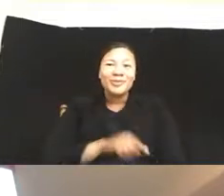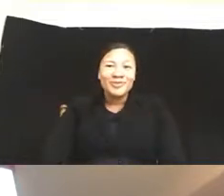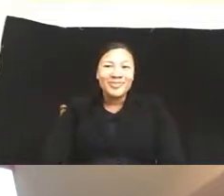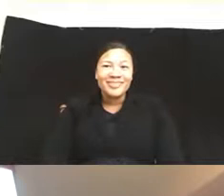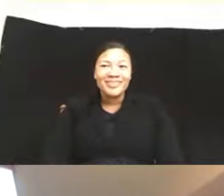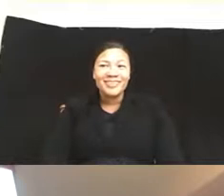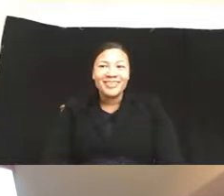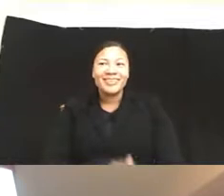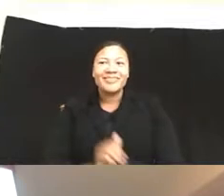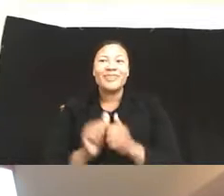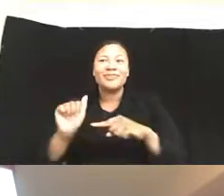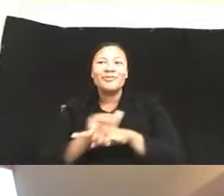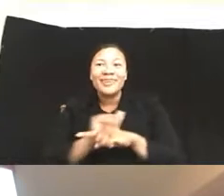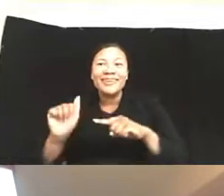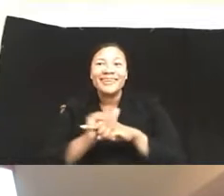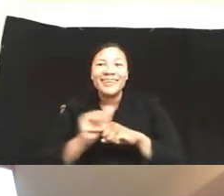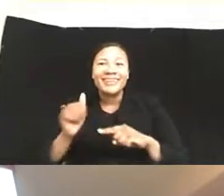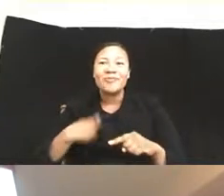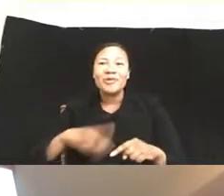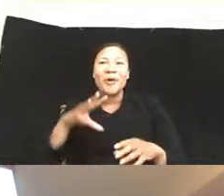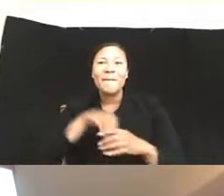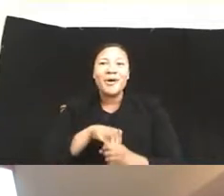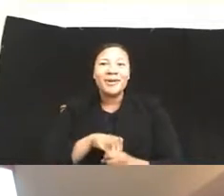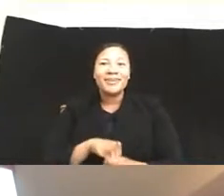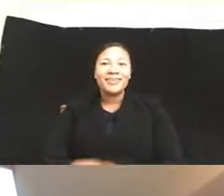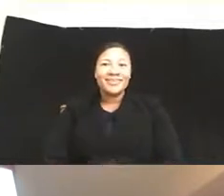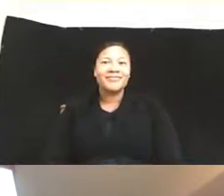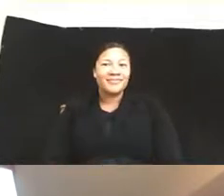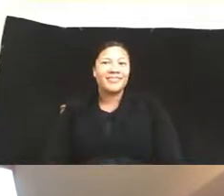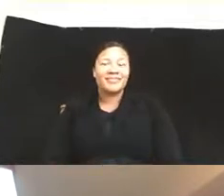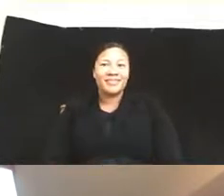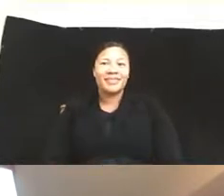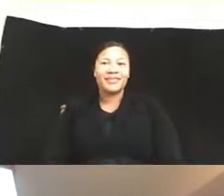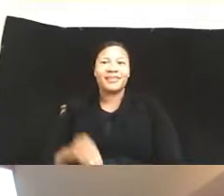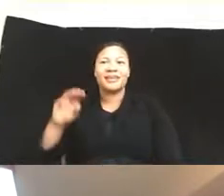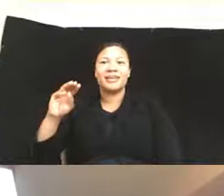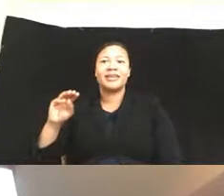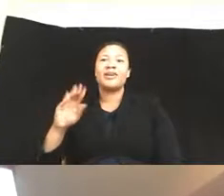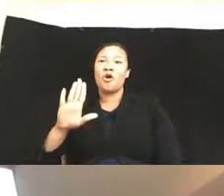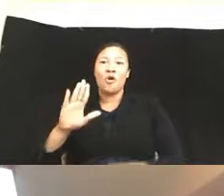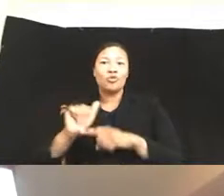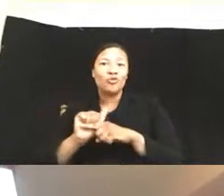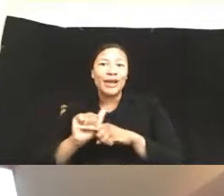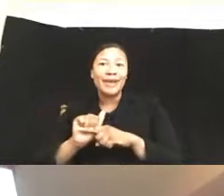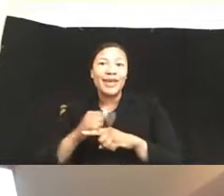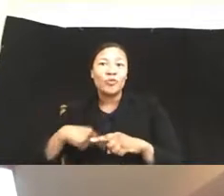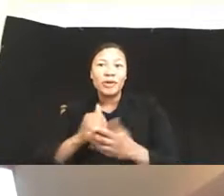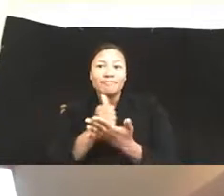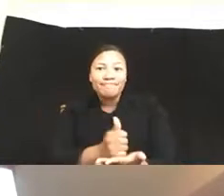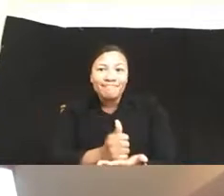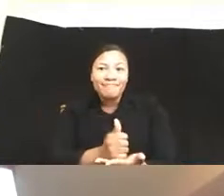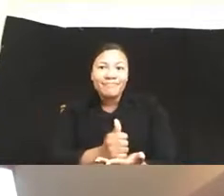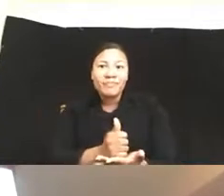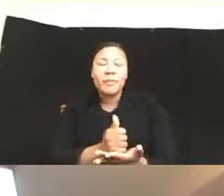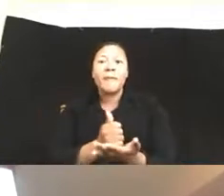the training that we played a part in Melchor's training, but what